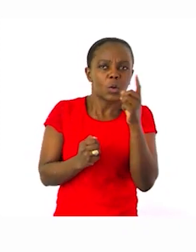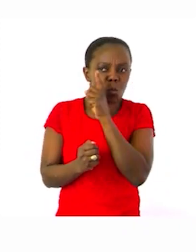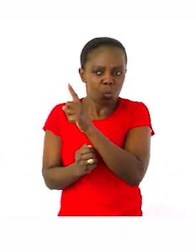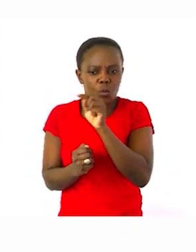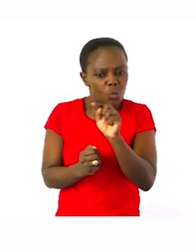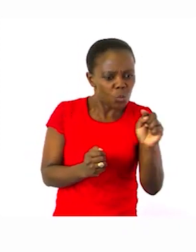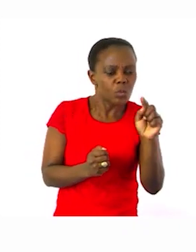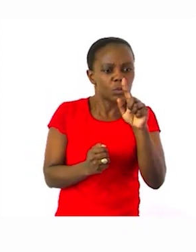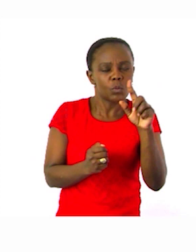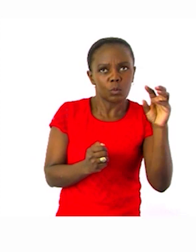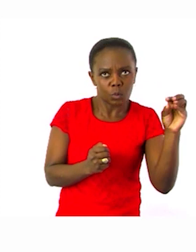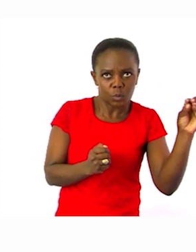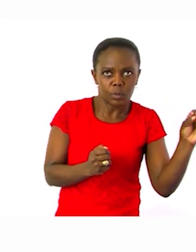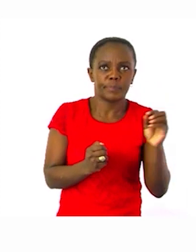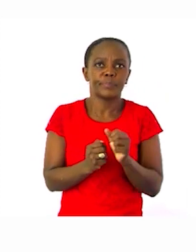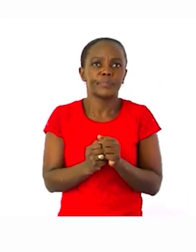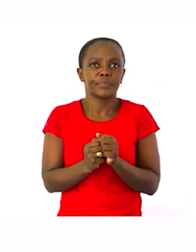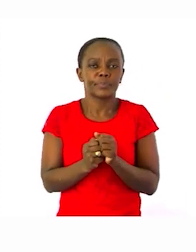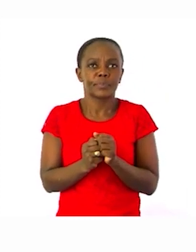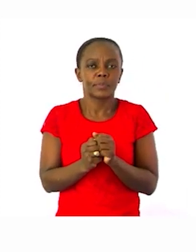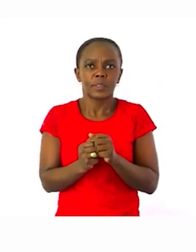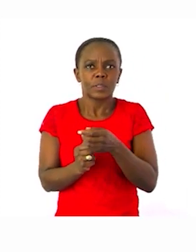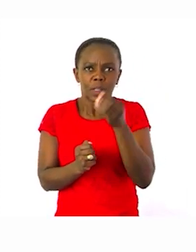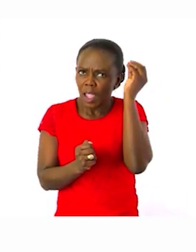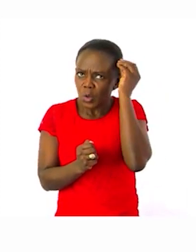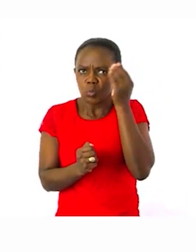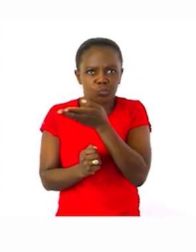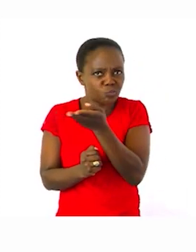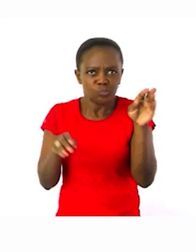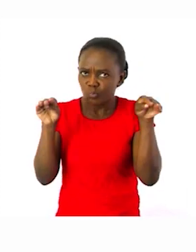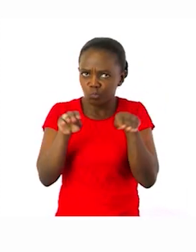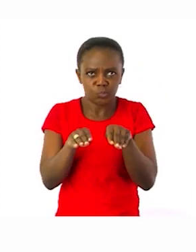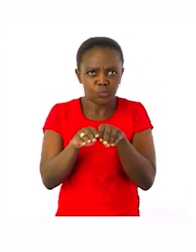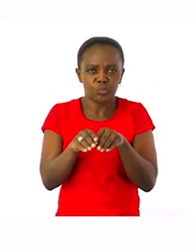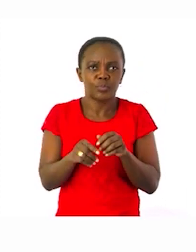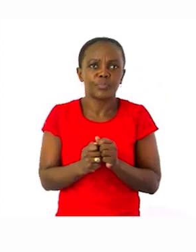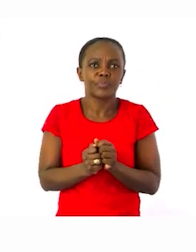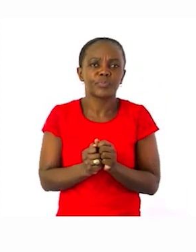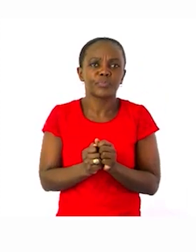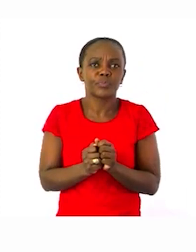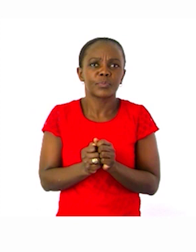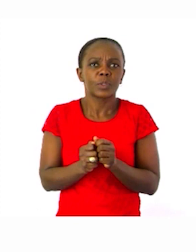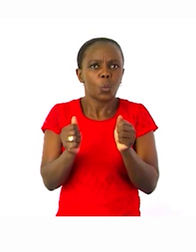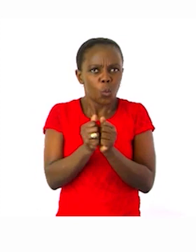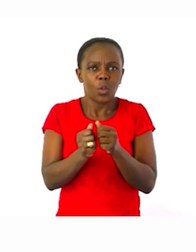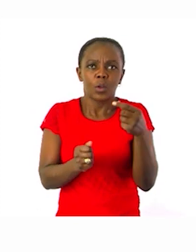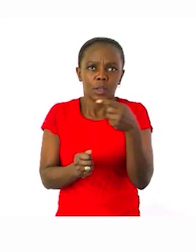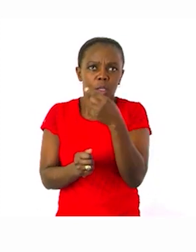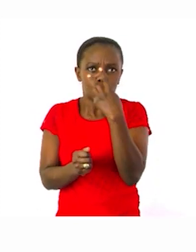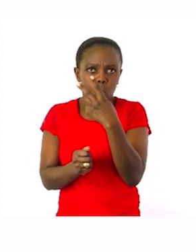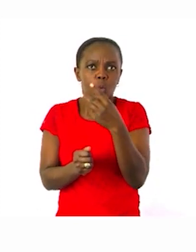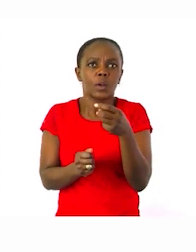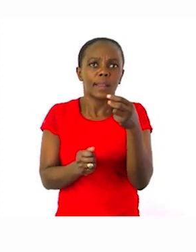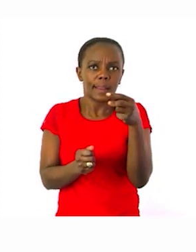1 to 100. I know you can do it. We have done this before. This is for both grade 2 and grade